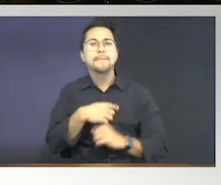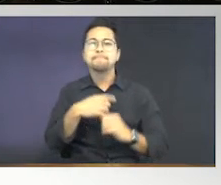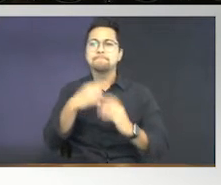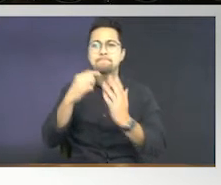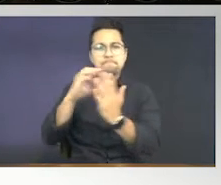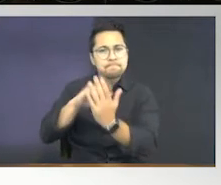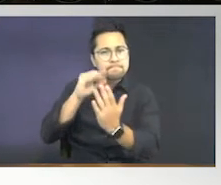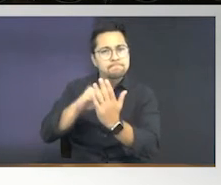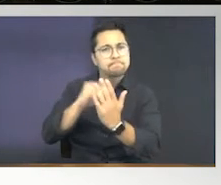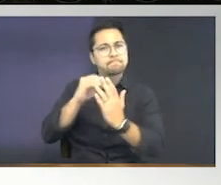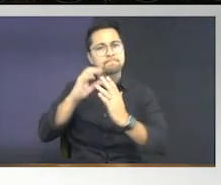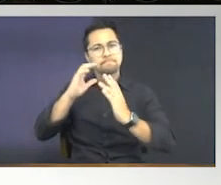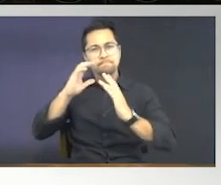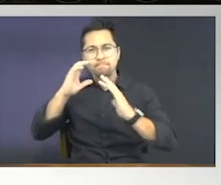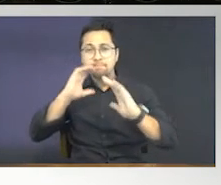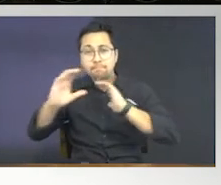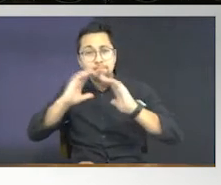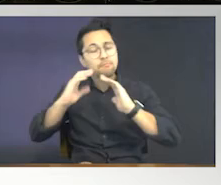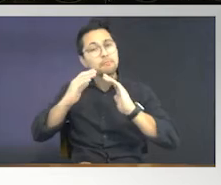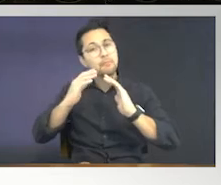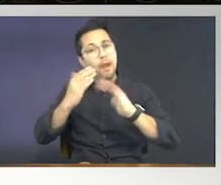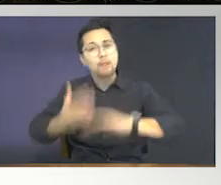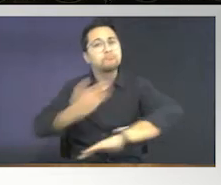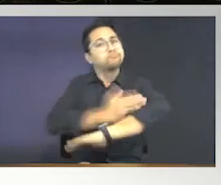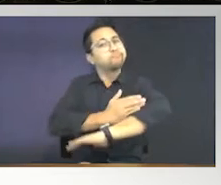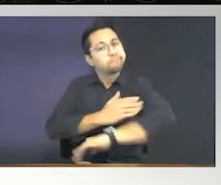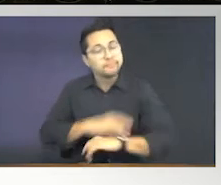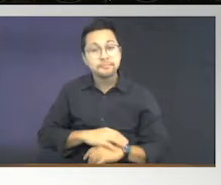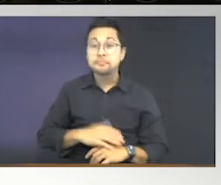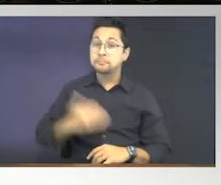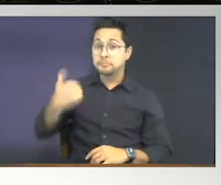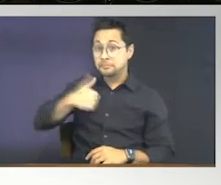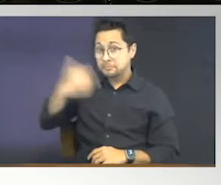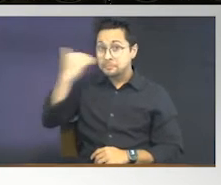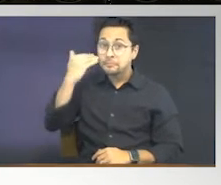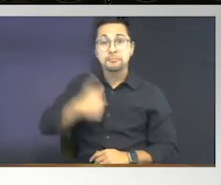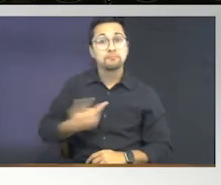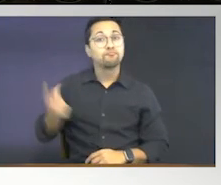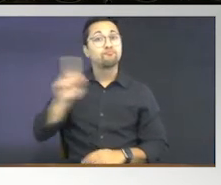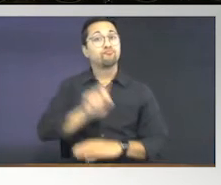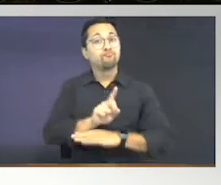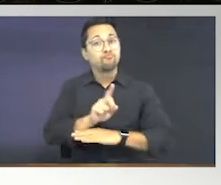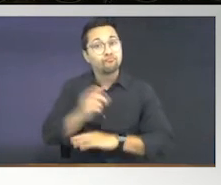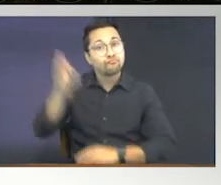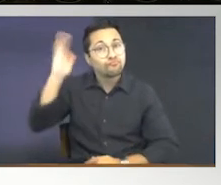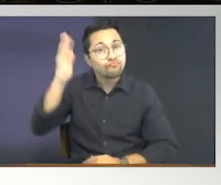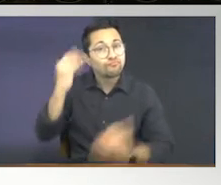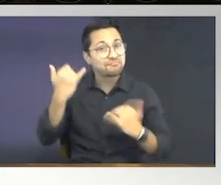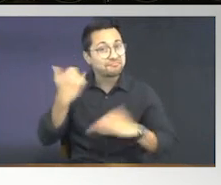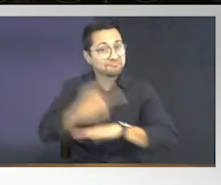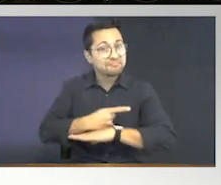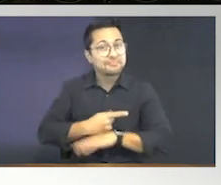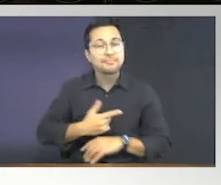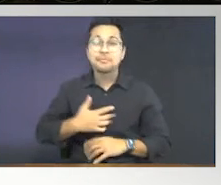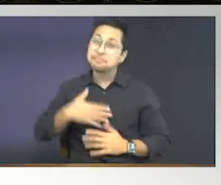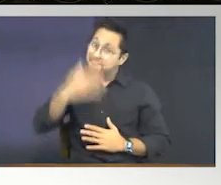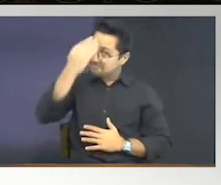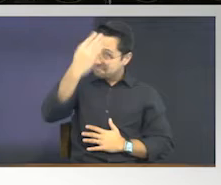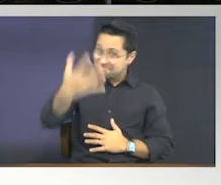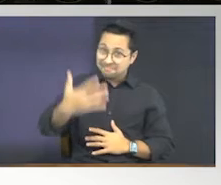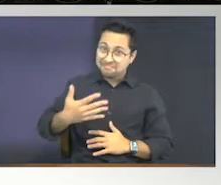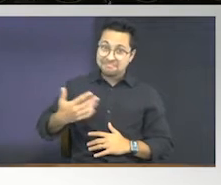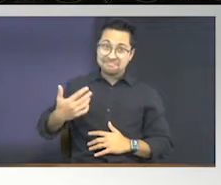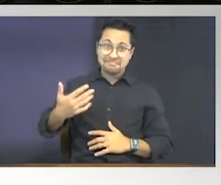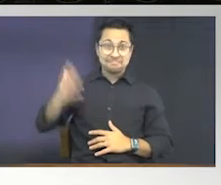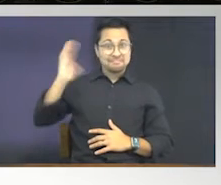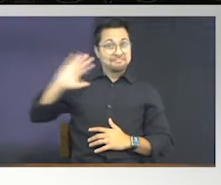learn to better communicate. And even though I'm up here being the speaker today, I will tell you that I was not perfect.